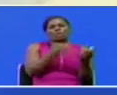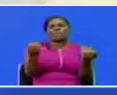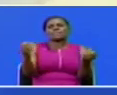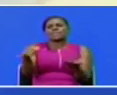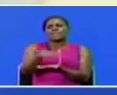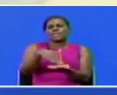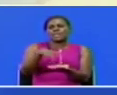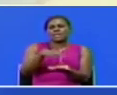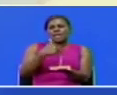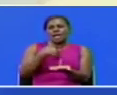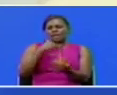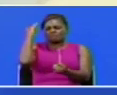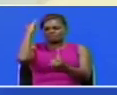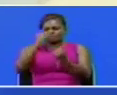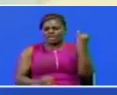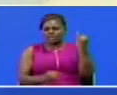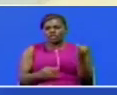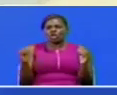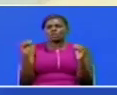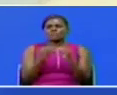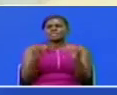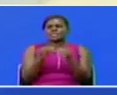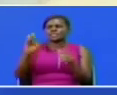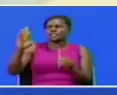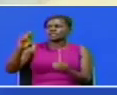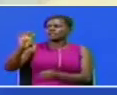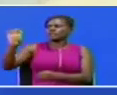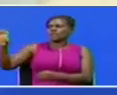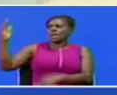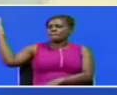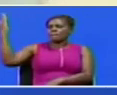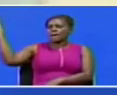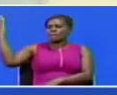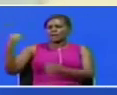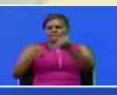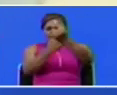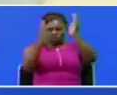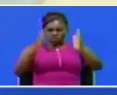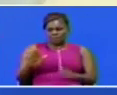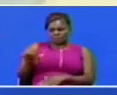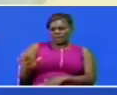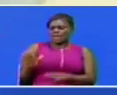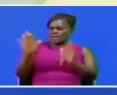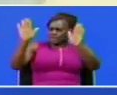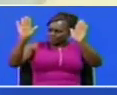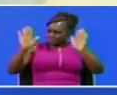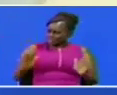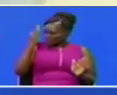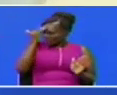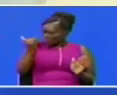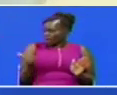he'll be having a final meeting at Freer Town, where he's expected to actually address his supporters. Well, this is an important